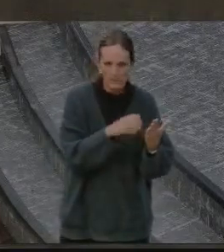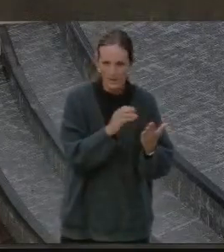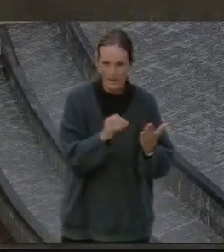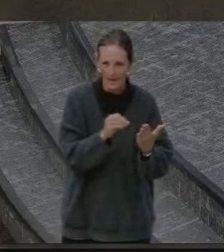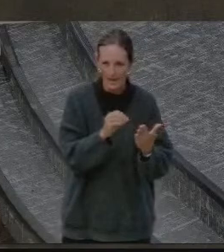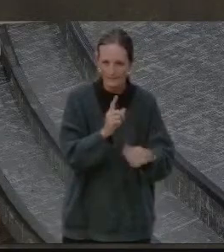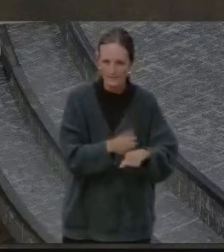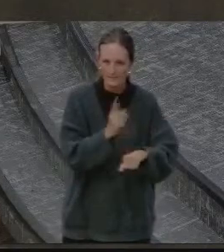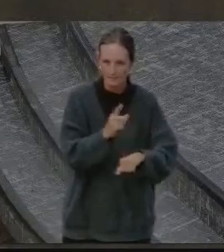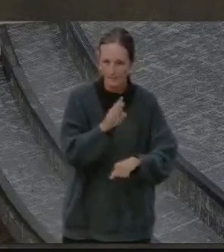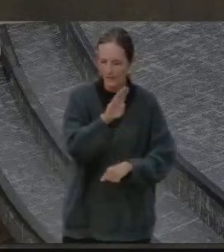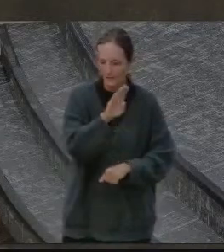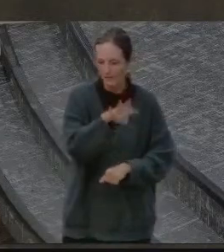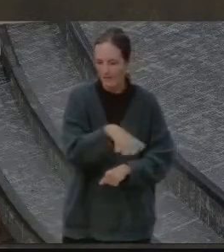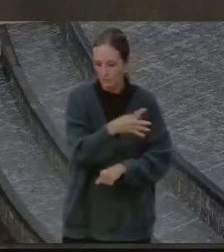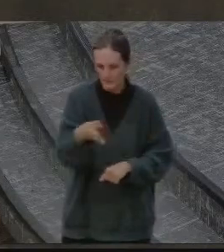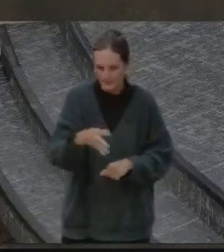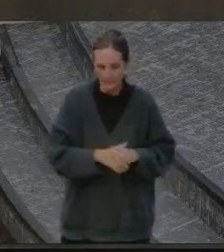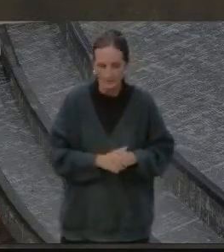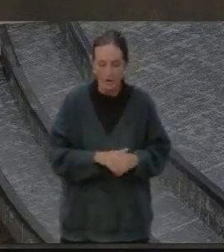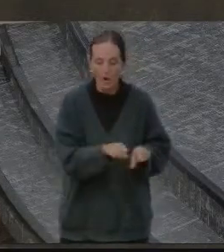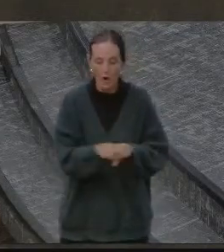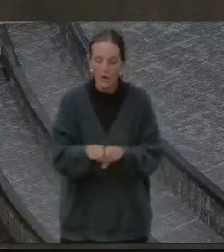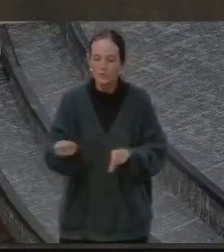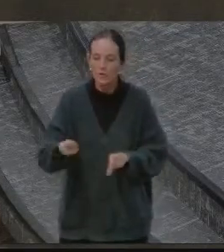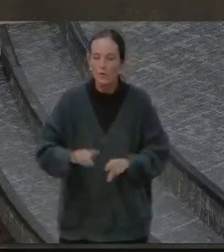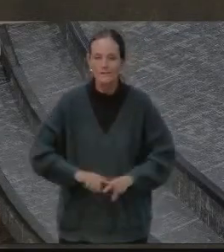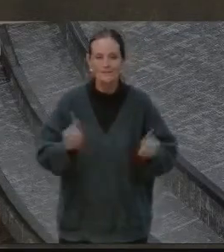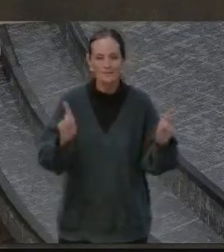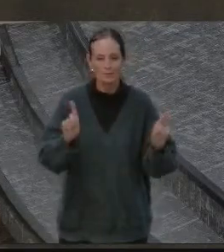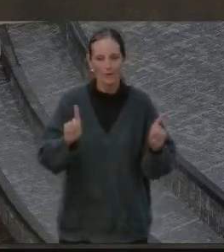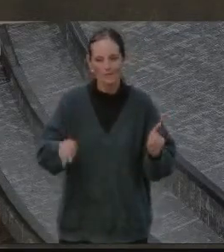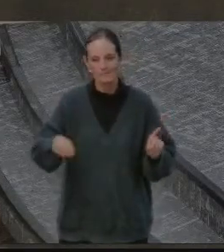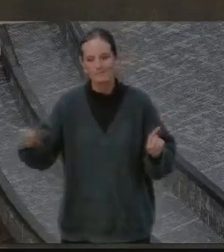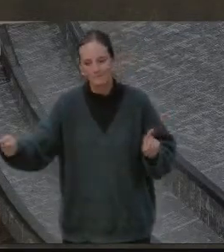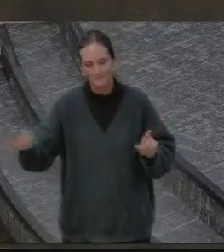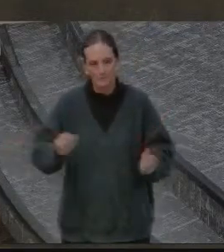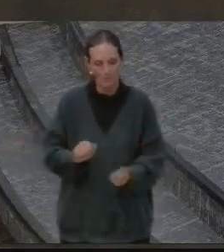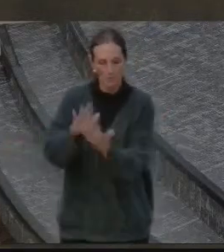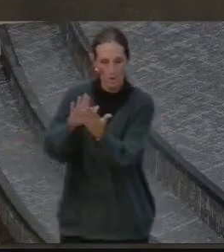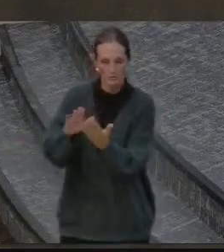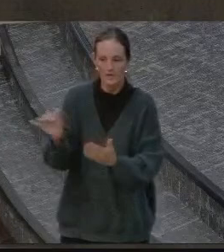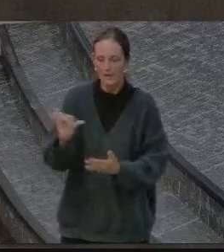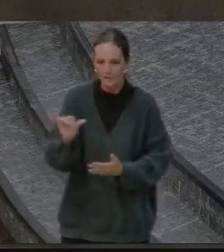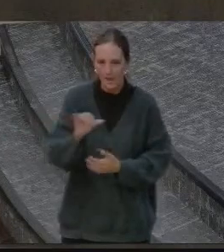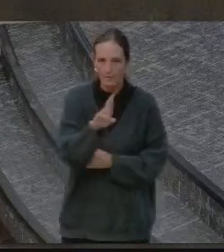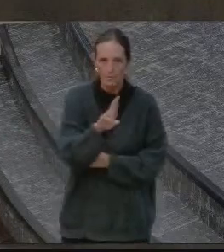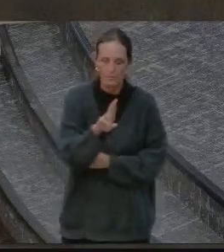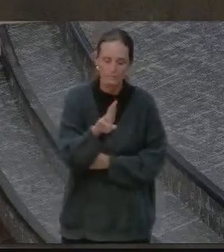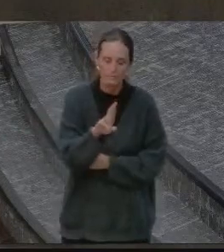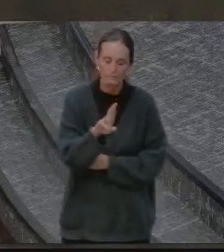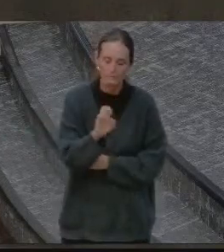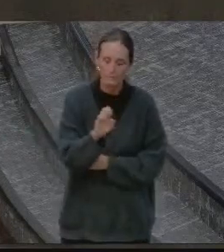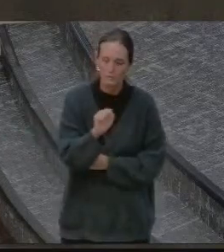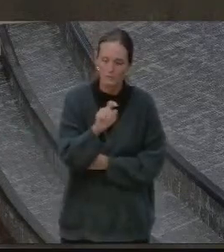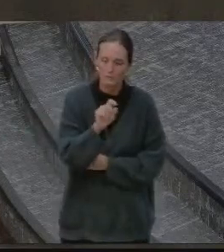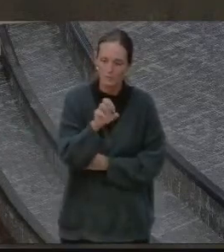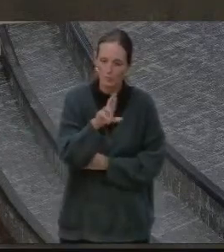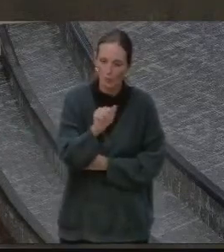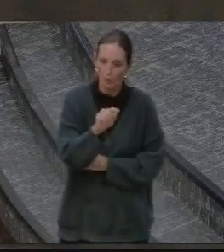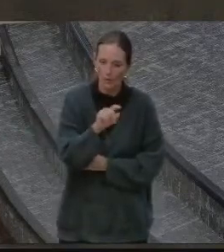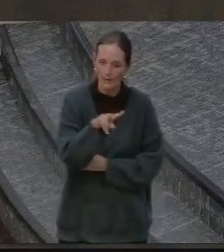as our investment in alternative approaches to exclusionary disciplines, such as restorative practices. Before